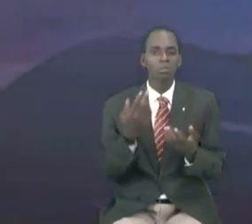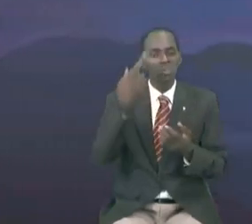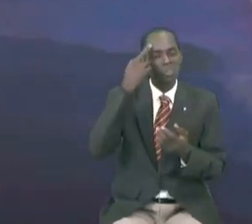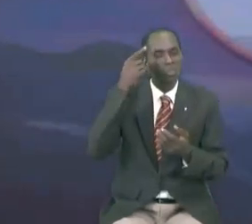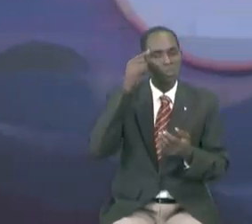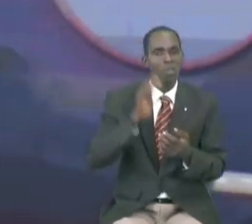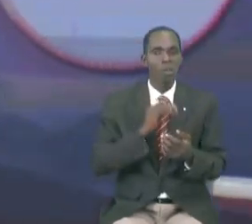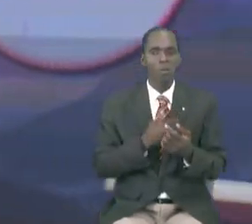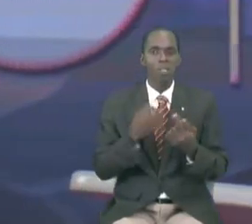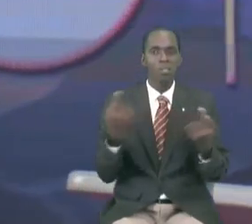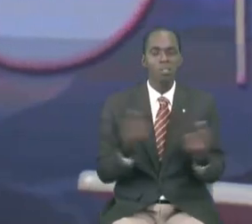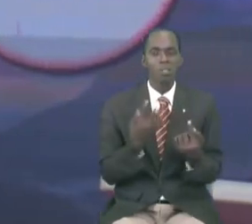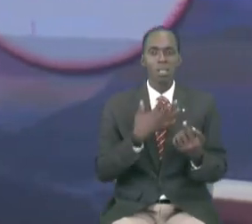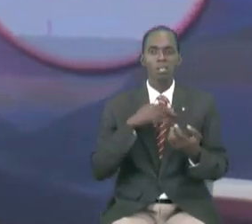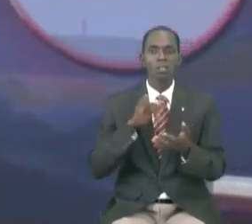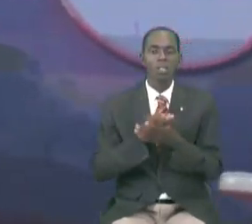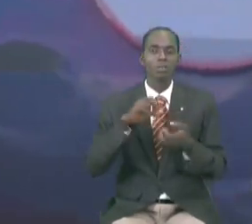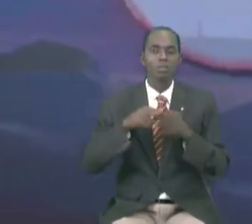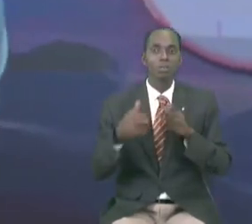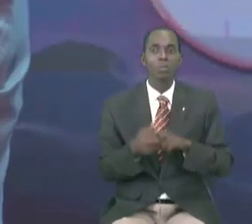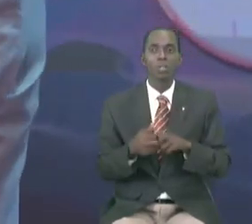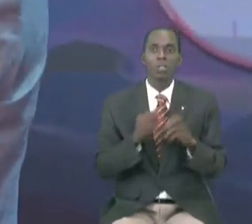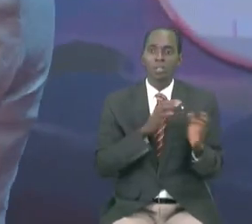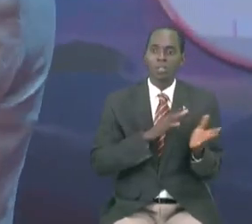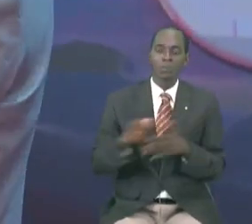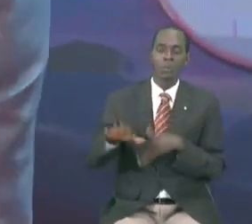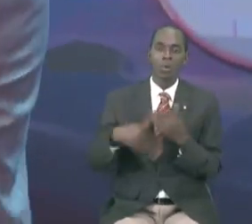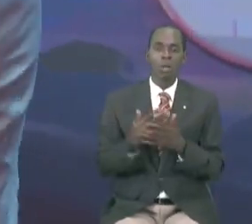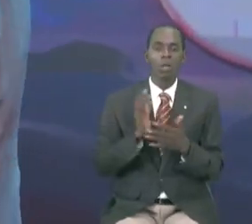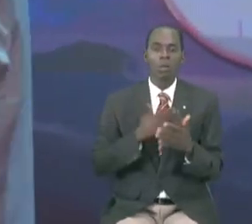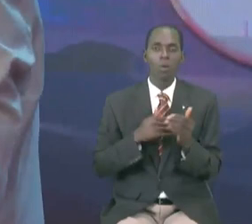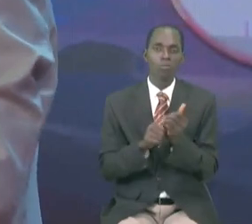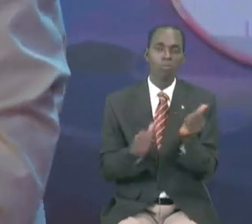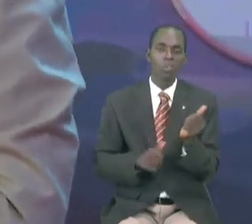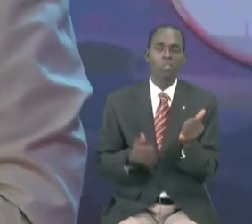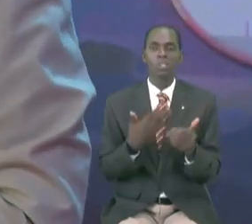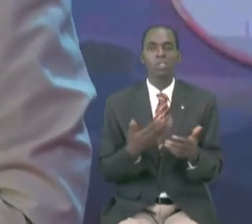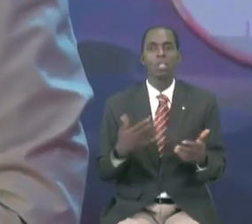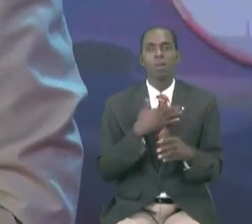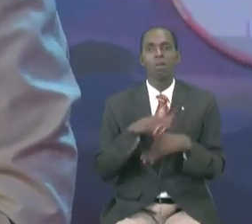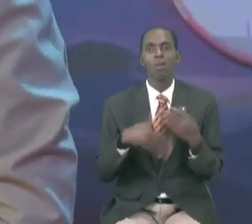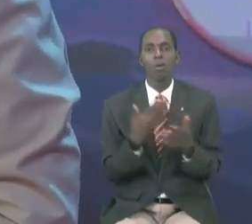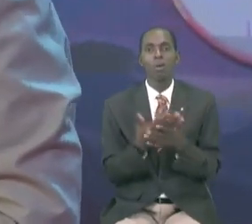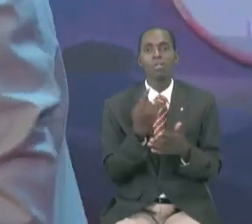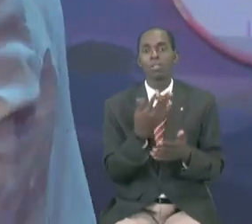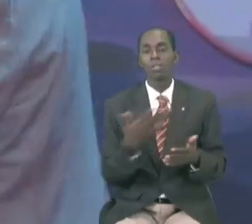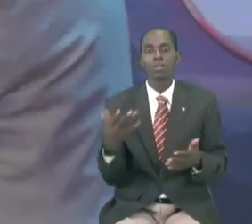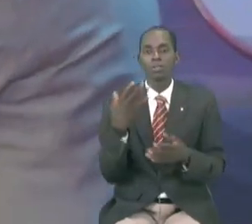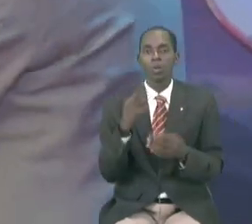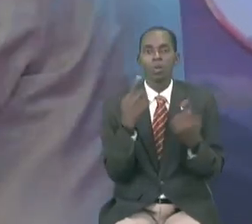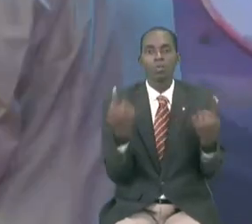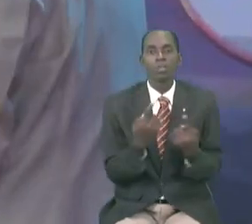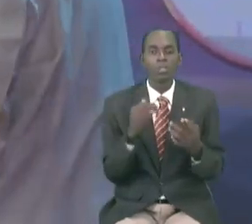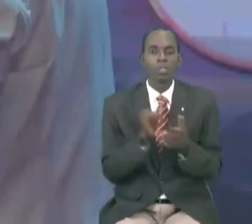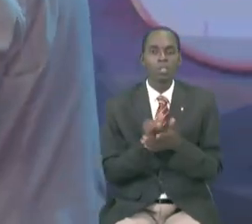we desired and that we amassed to ourselves, if we throw that away permanently, perpetually,